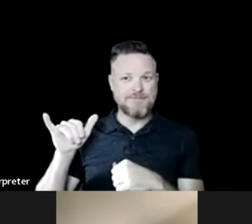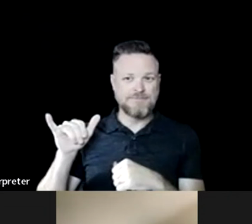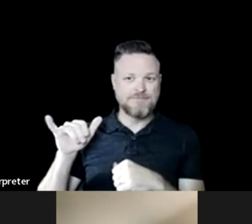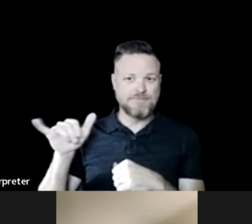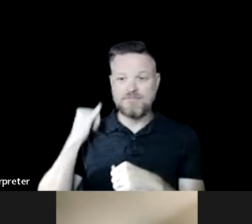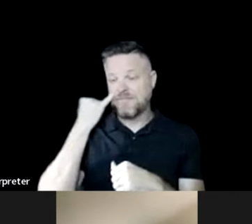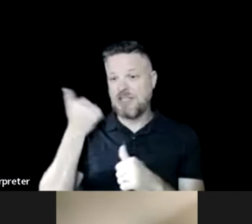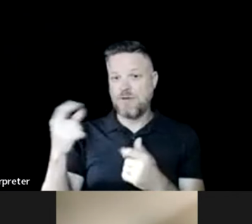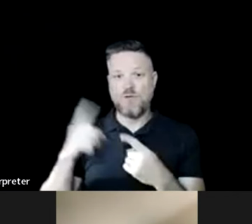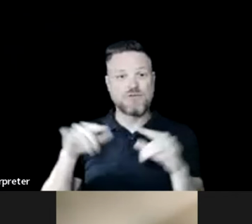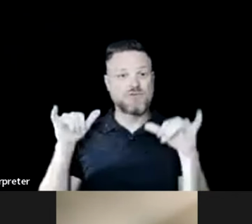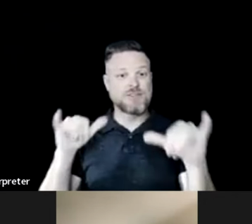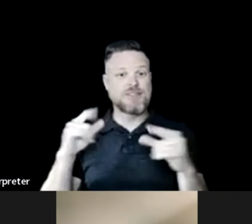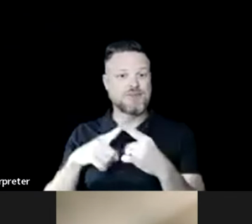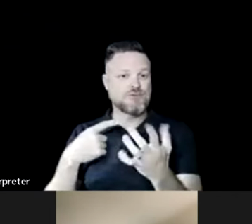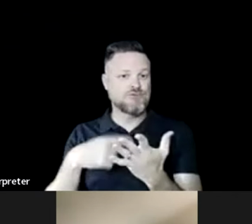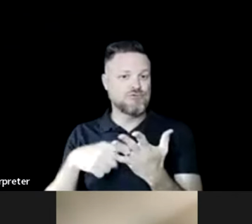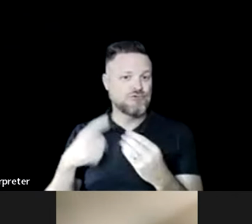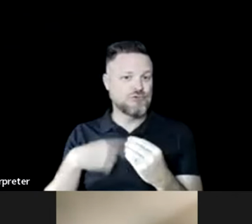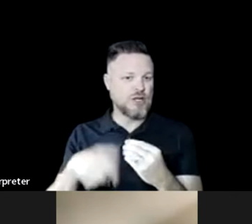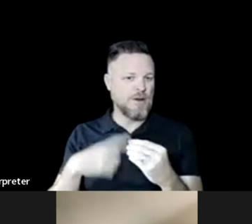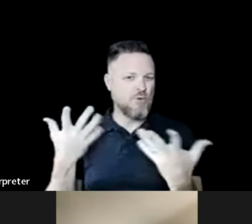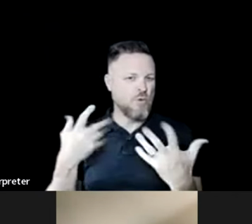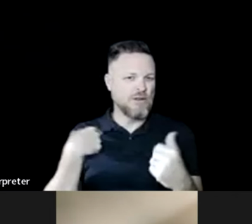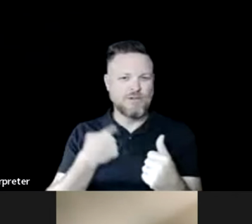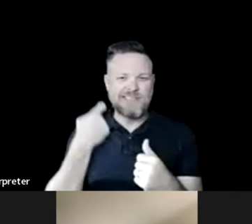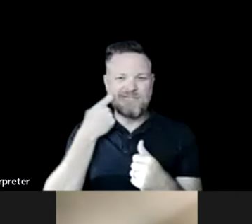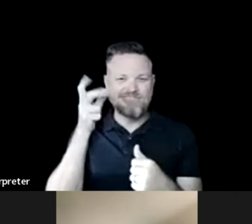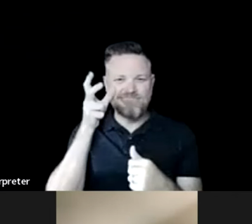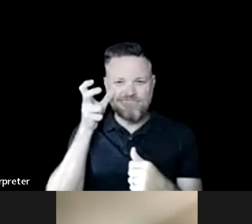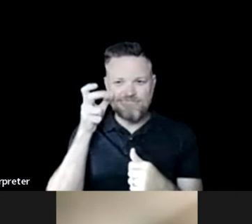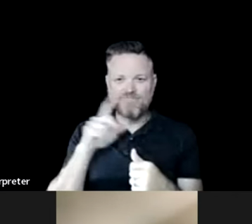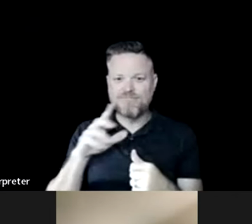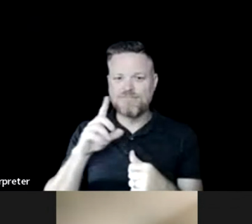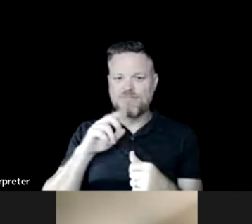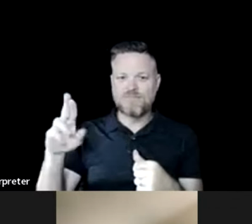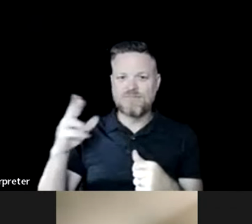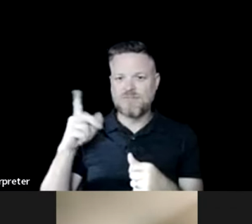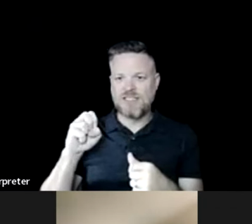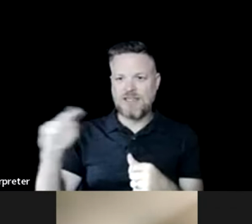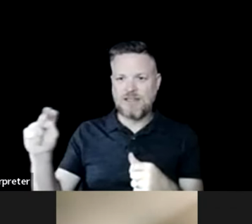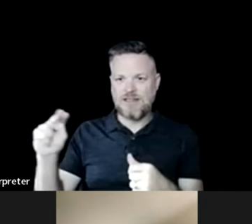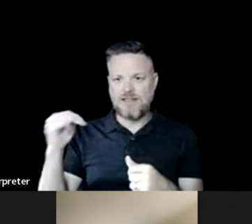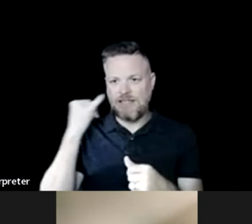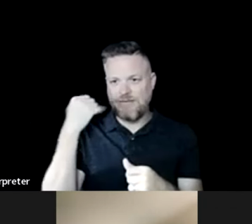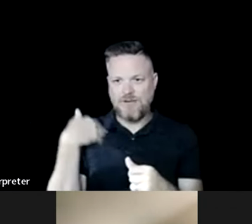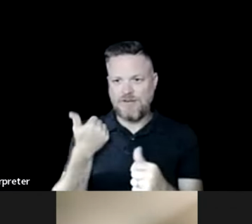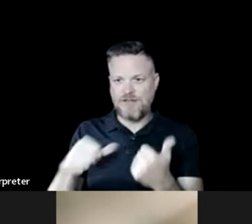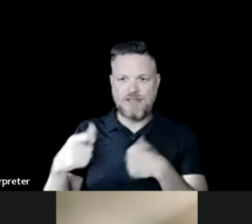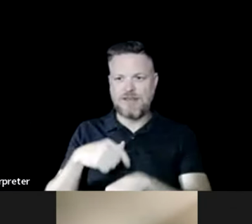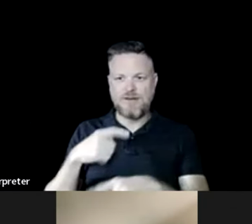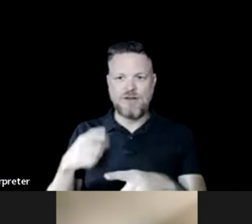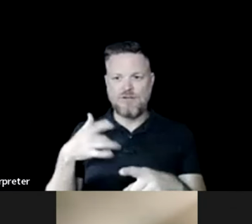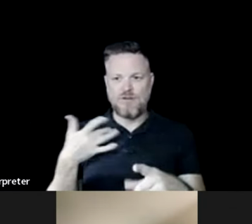if anybody wants to stay and talk about what we just listened to. I don't know, Dr. Glenn, if you have a little time, but don't